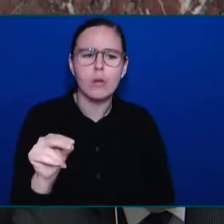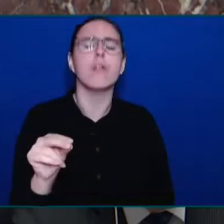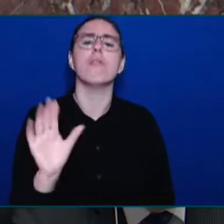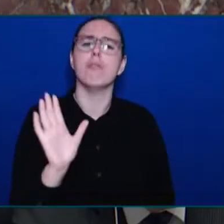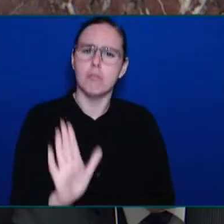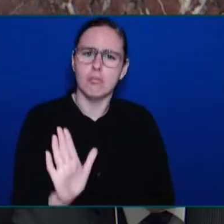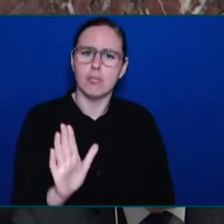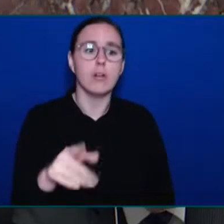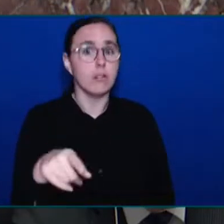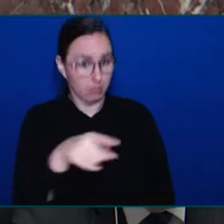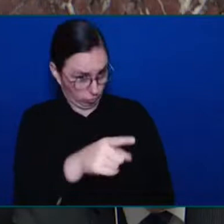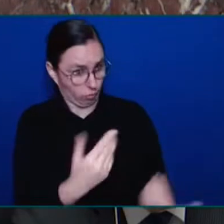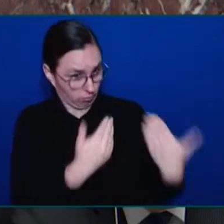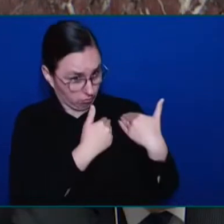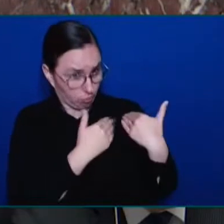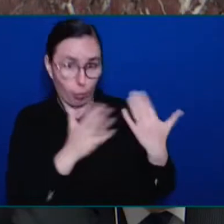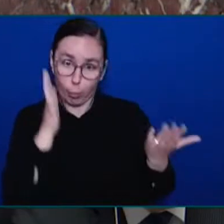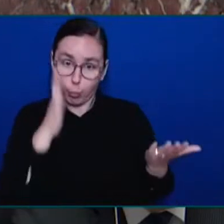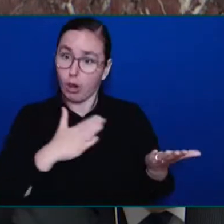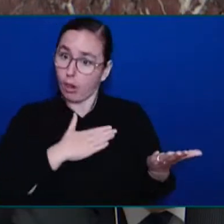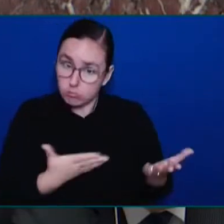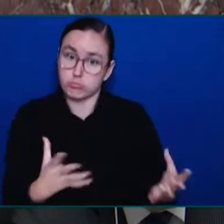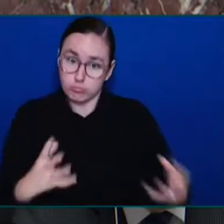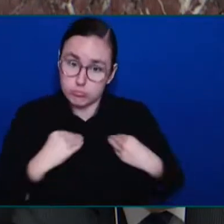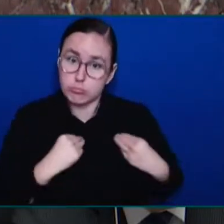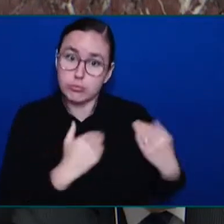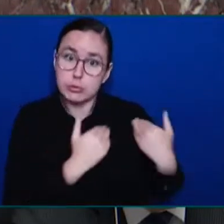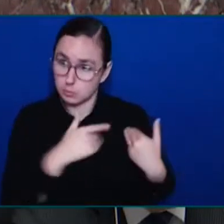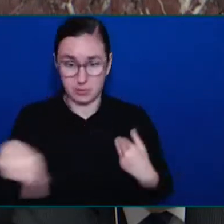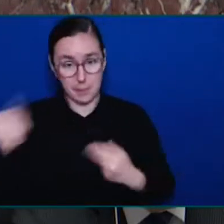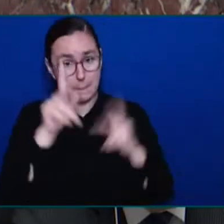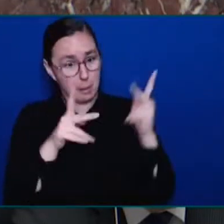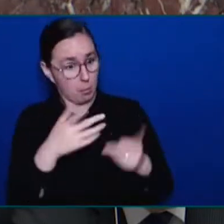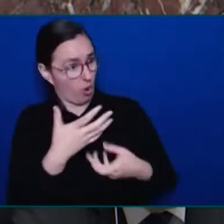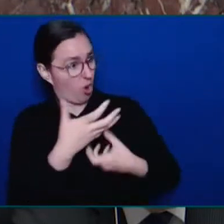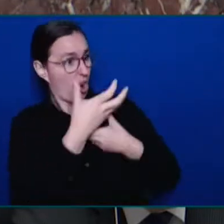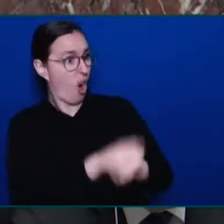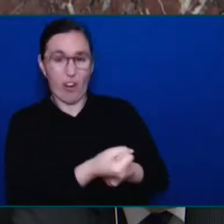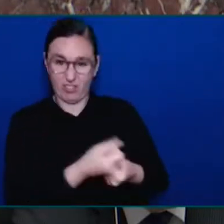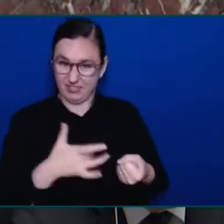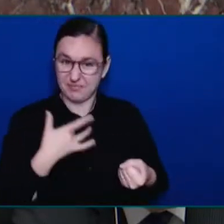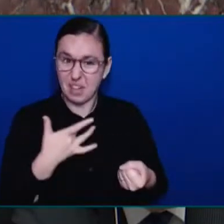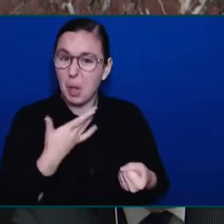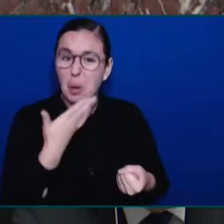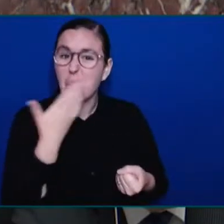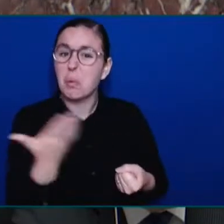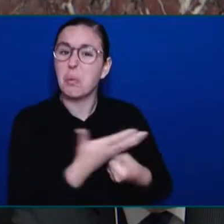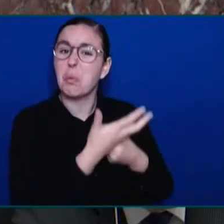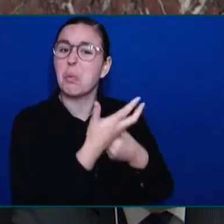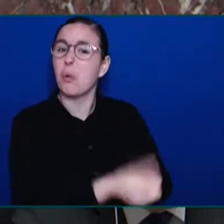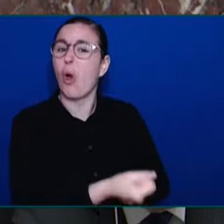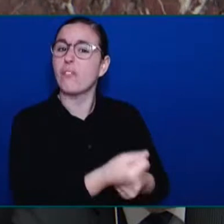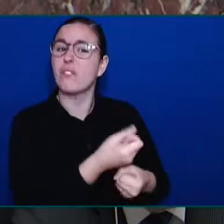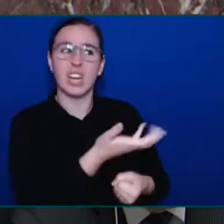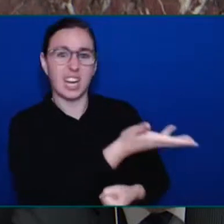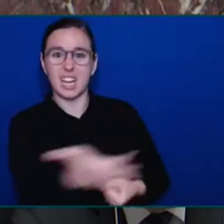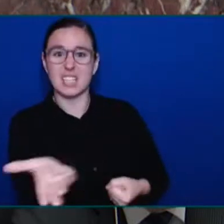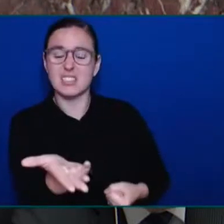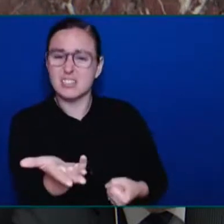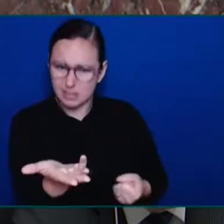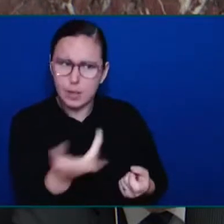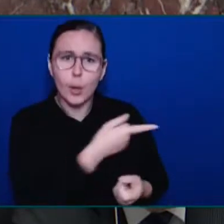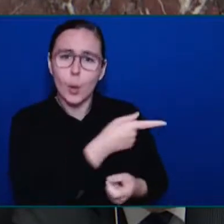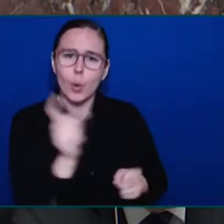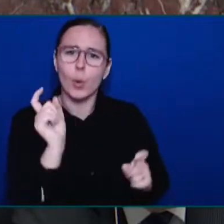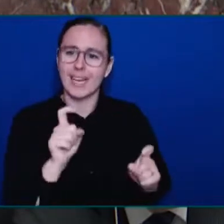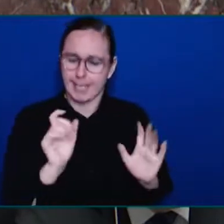in this minister. Today, he needs to do the right thing, accept responsibility, and resign.